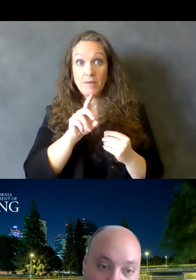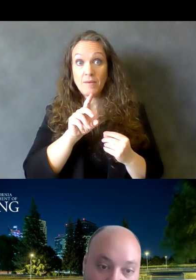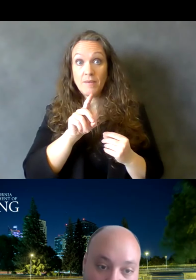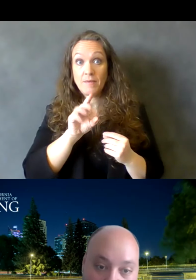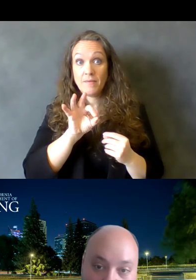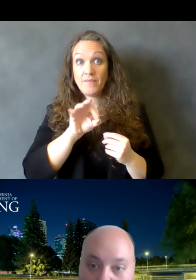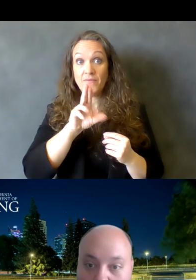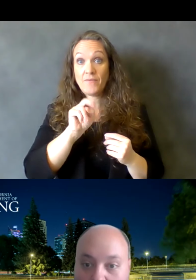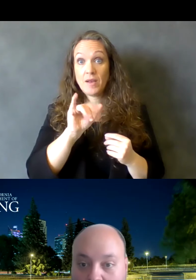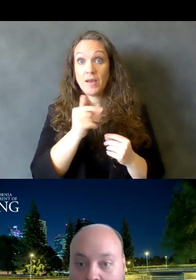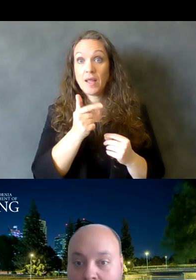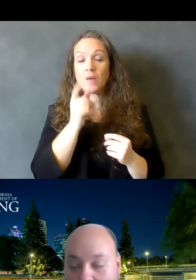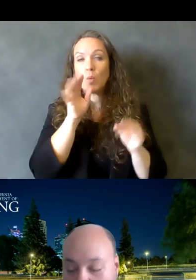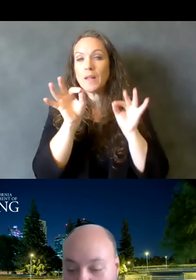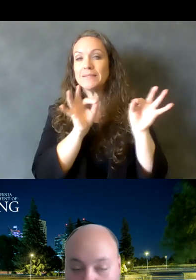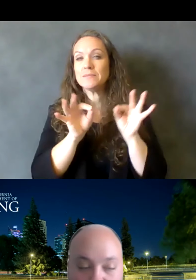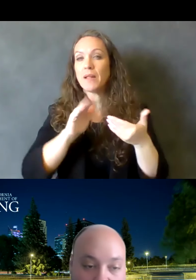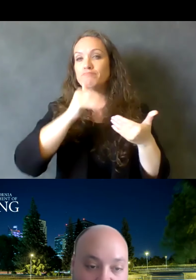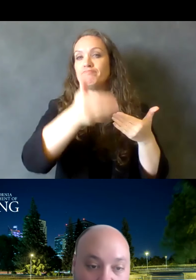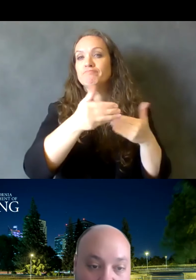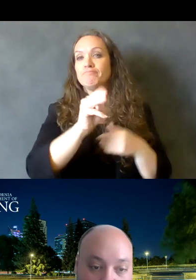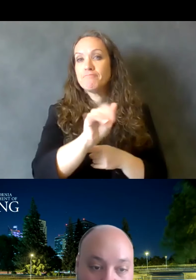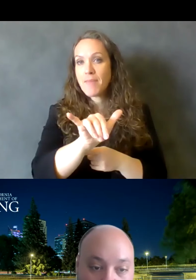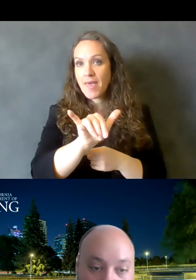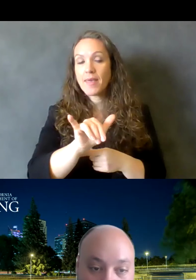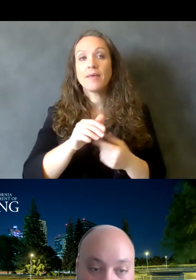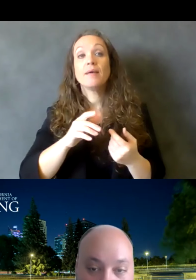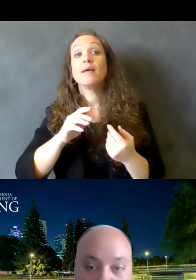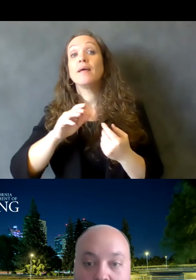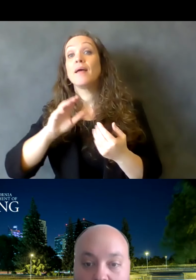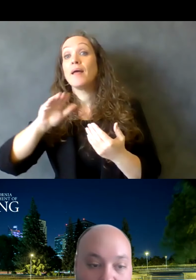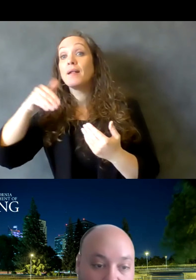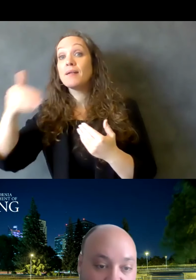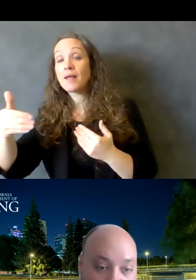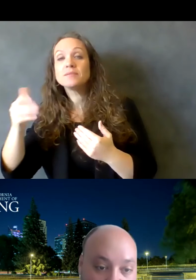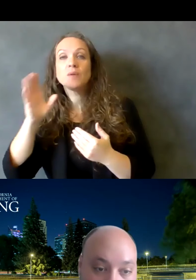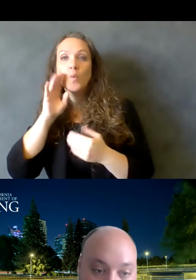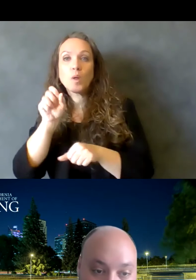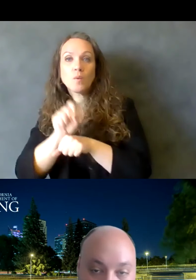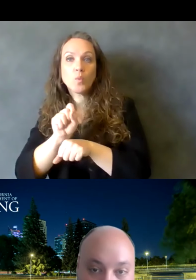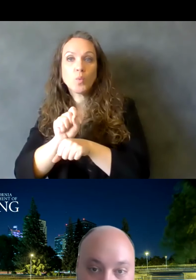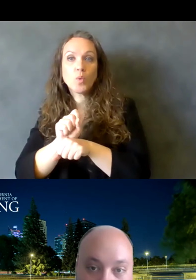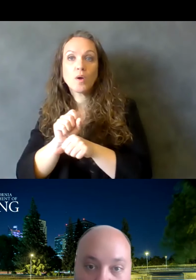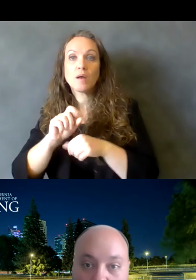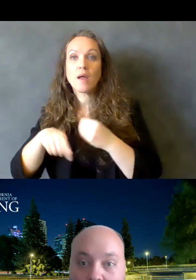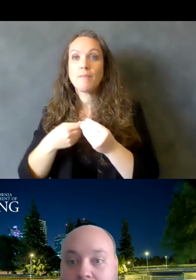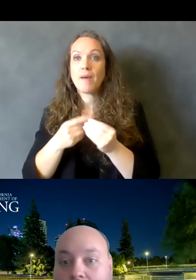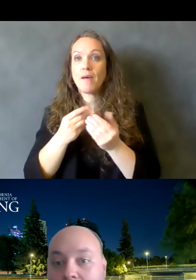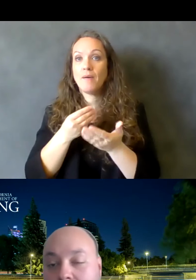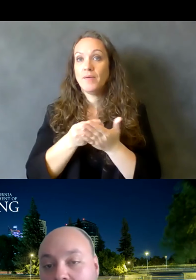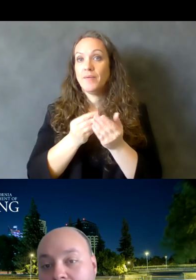our guidance in May, and shortly thereafter, we'll start working towards any funding distributions.